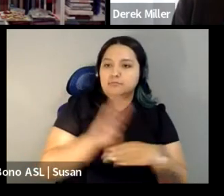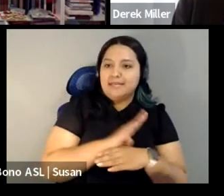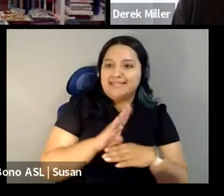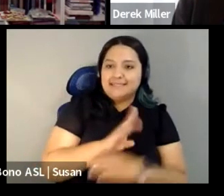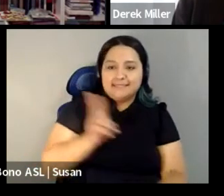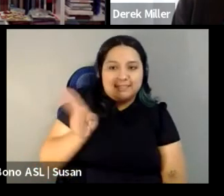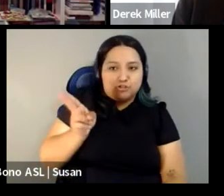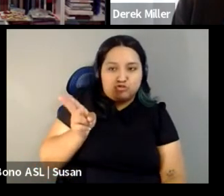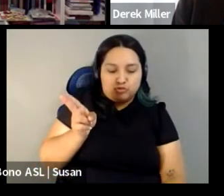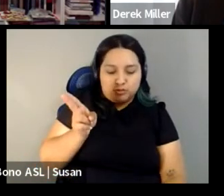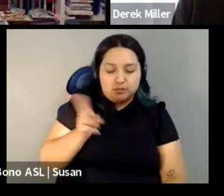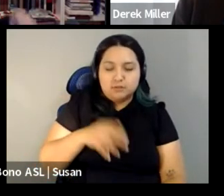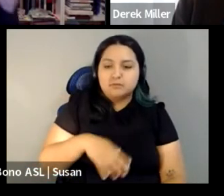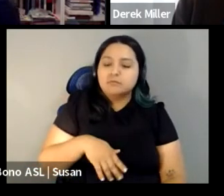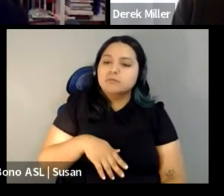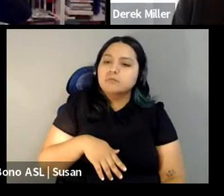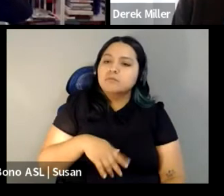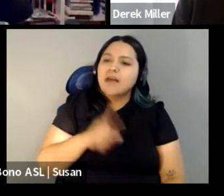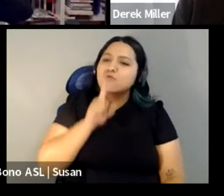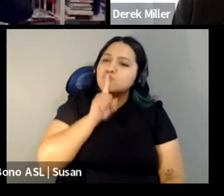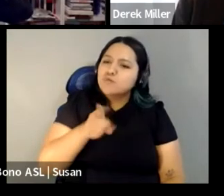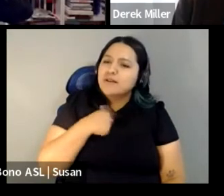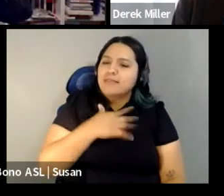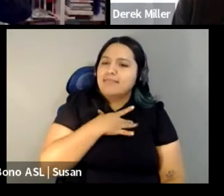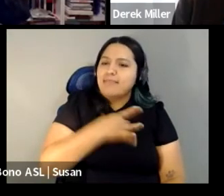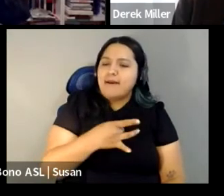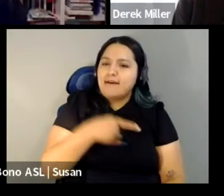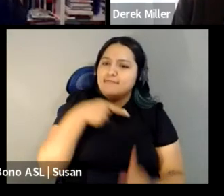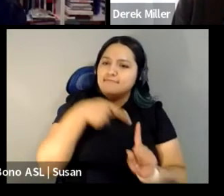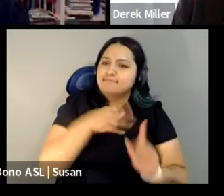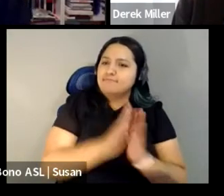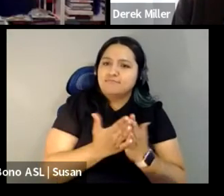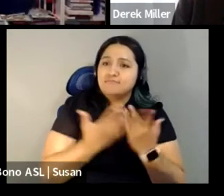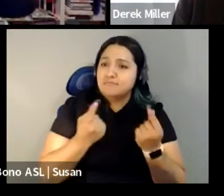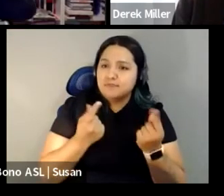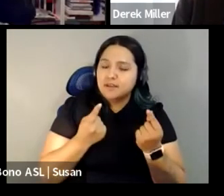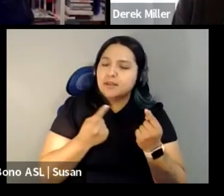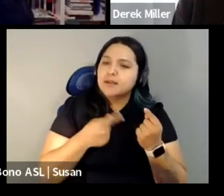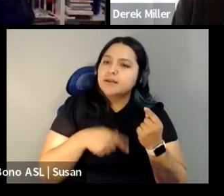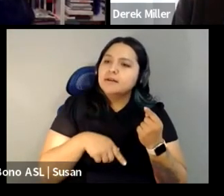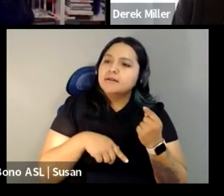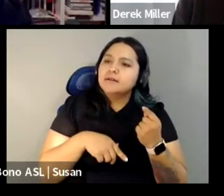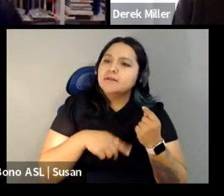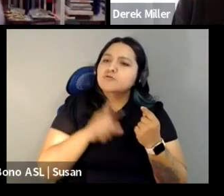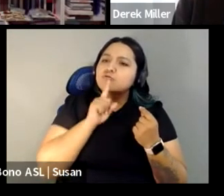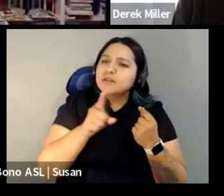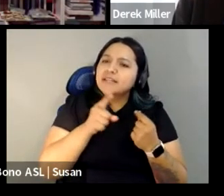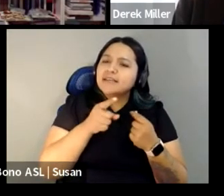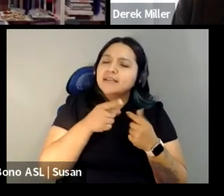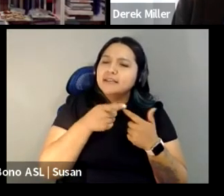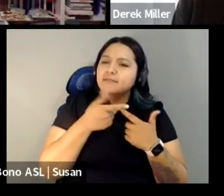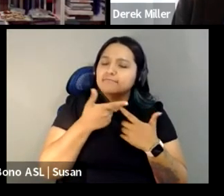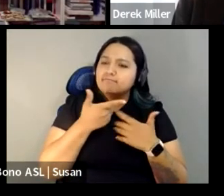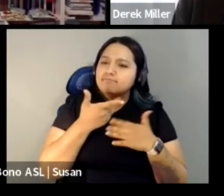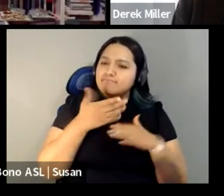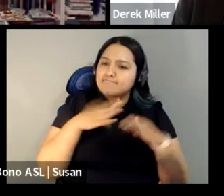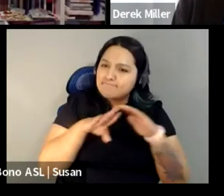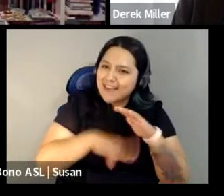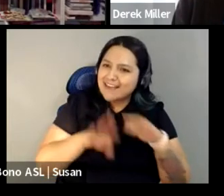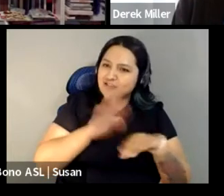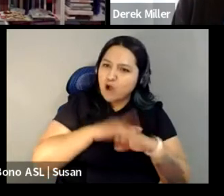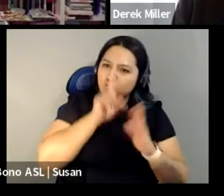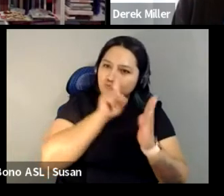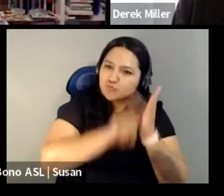I especially like and cherish about this book is that it is a careful, archivally based business